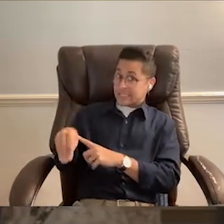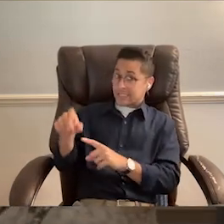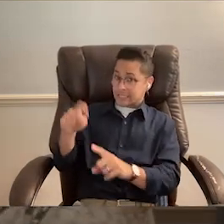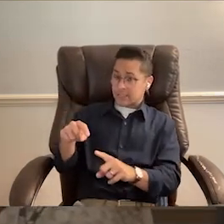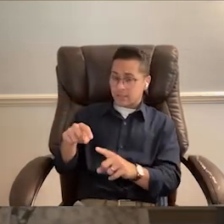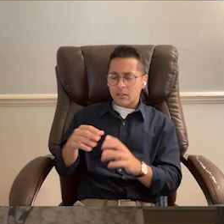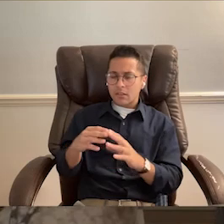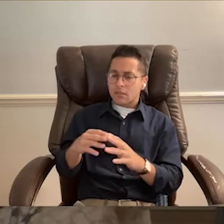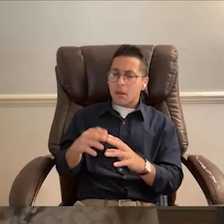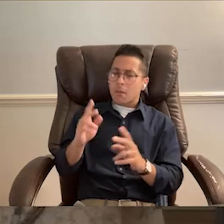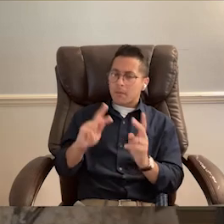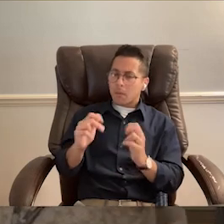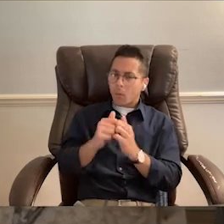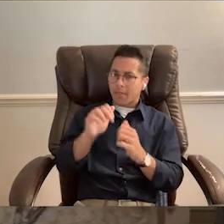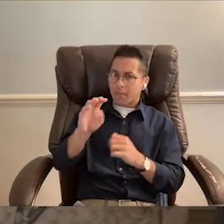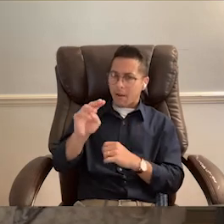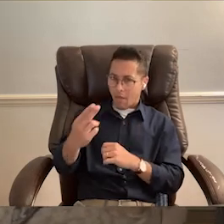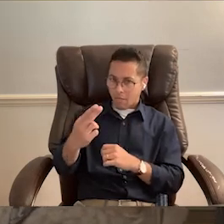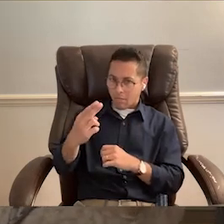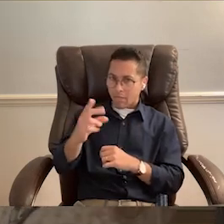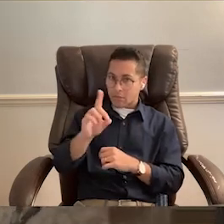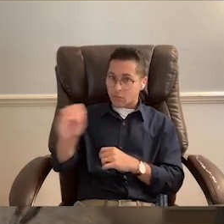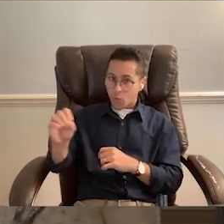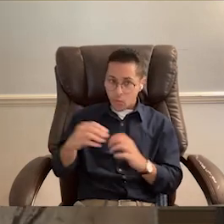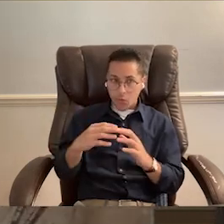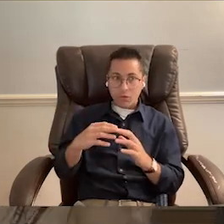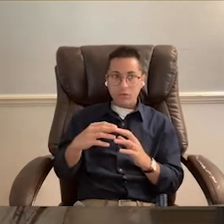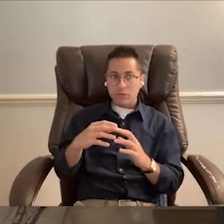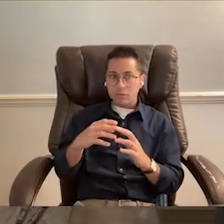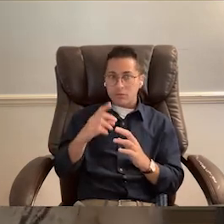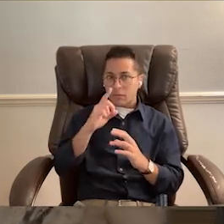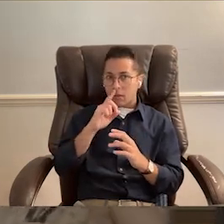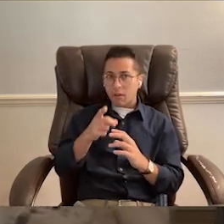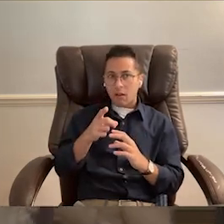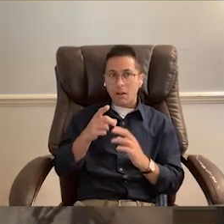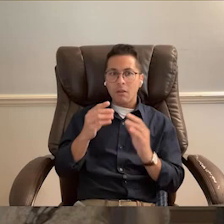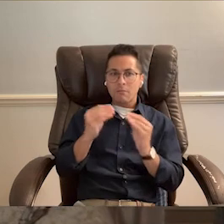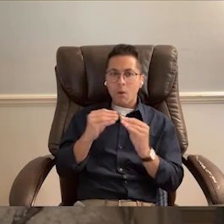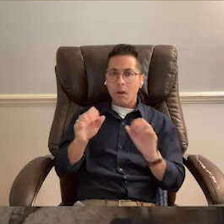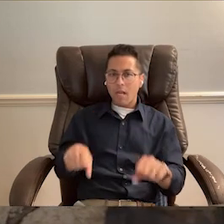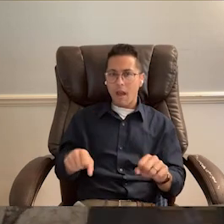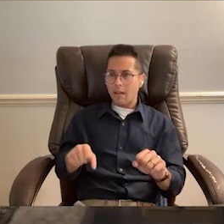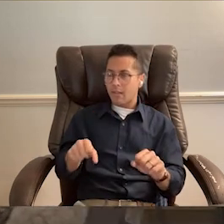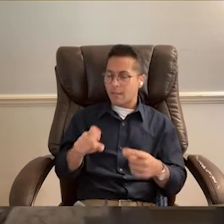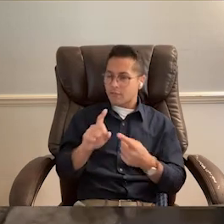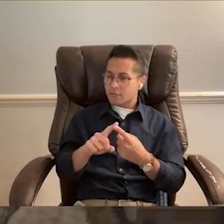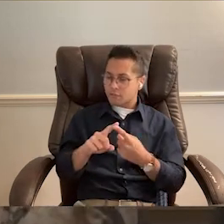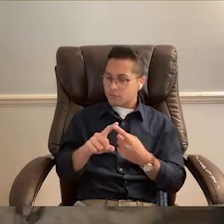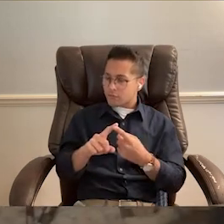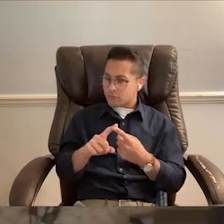Wait. I just want you to hear one statistic. Yeah. The statistic is that people with mental health